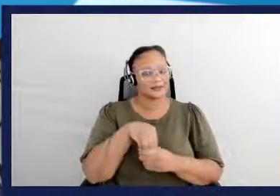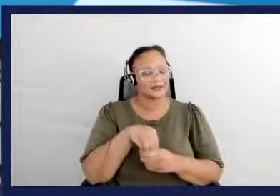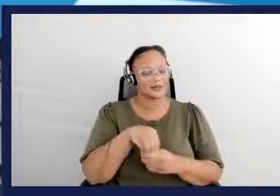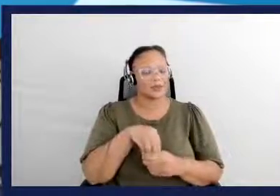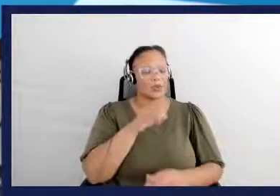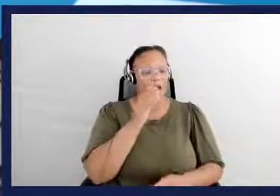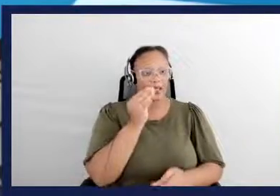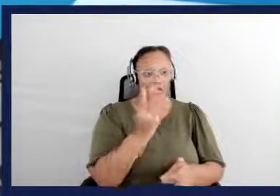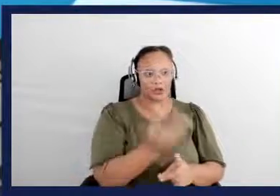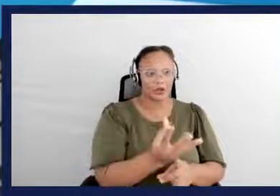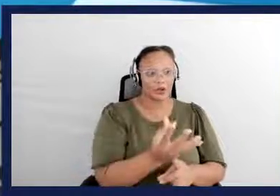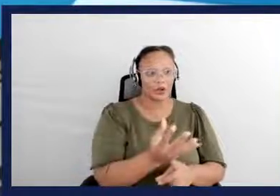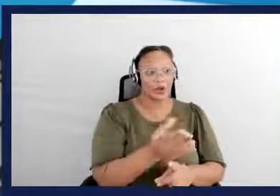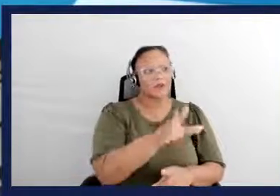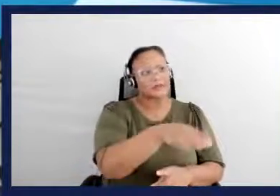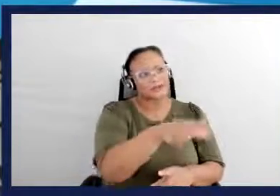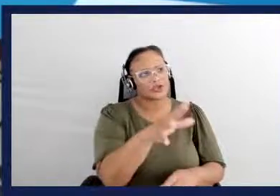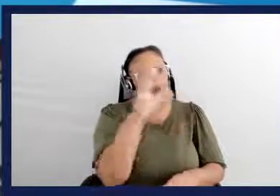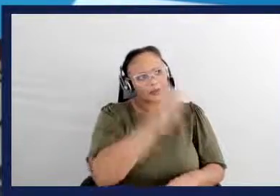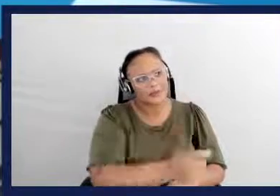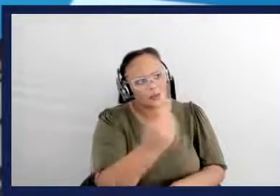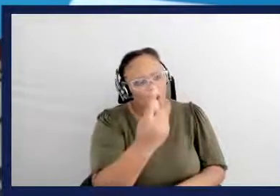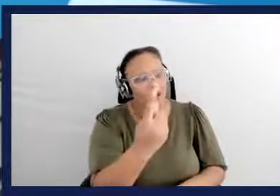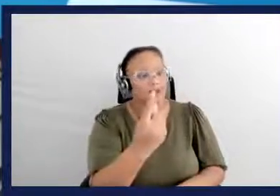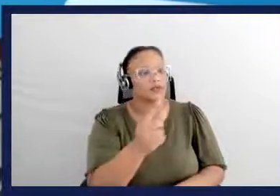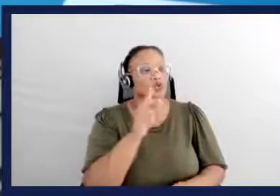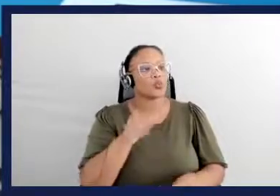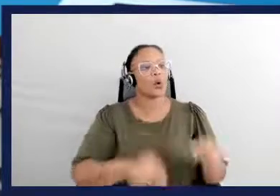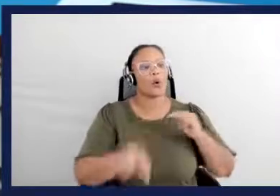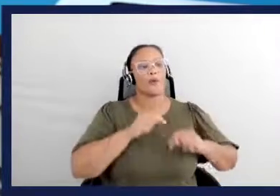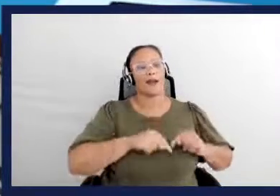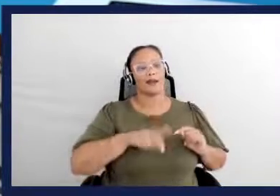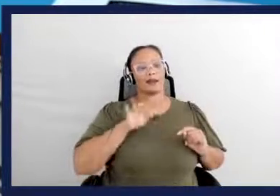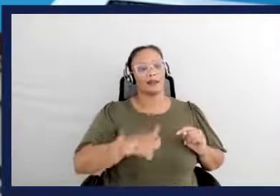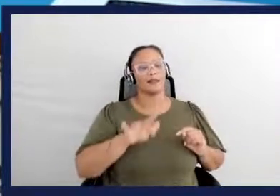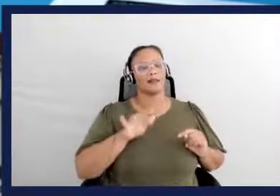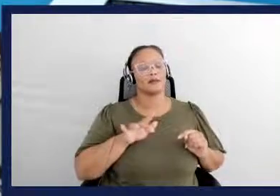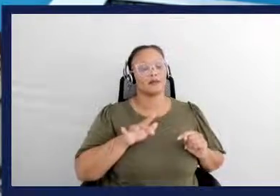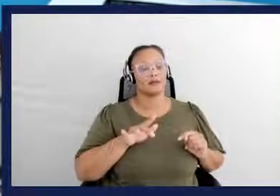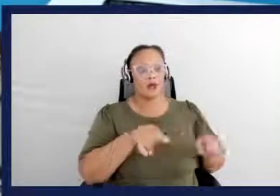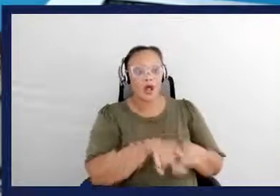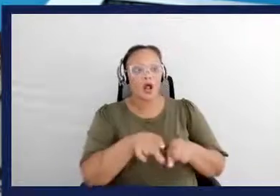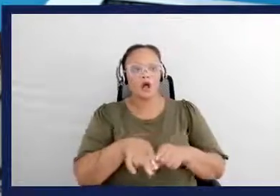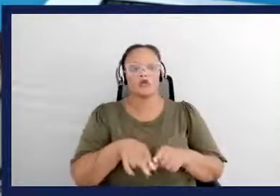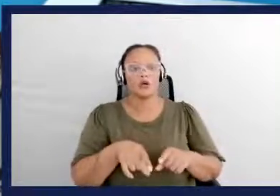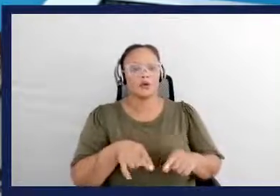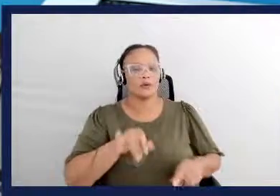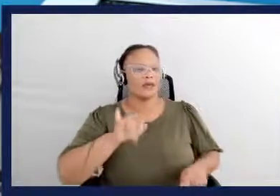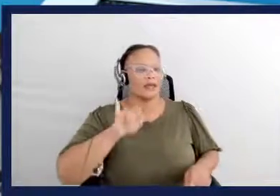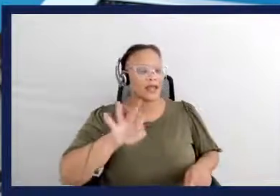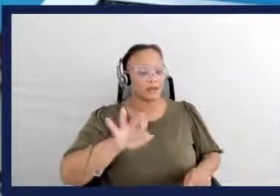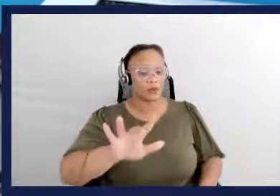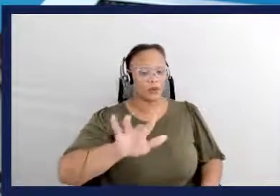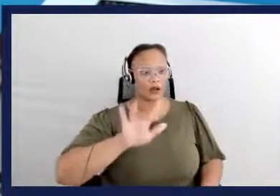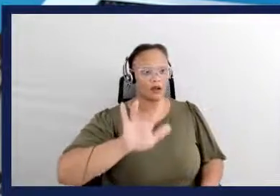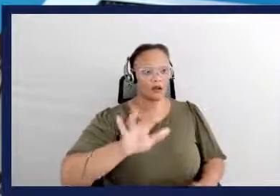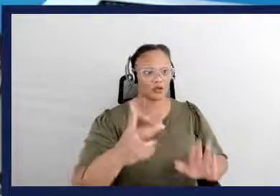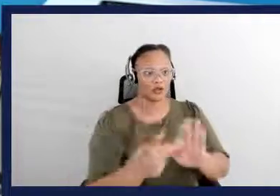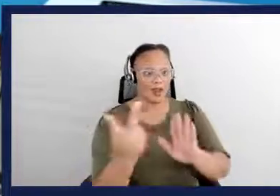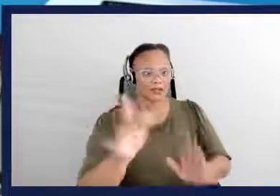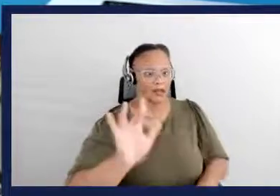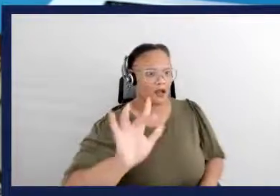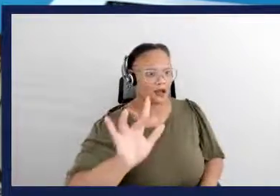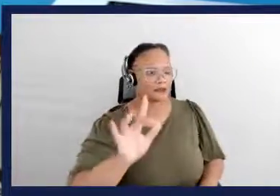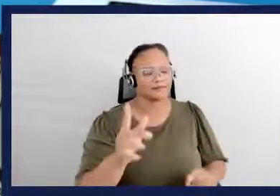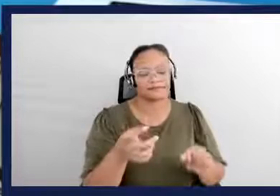missed a contest. It also won't let them overvote a contest. So sometimes when a voter is completing their ballot, it's a vote for one,